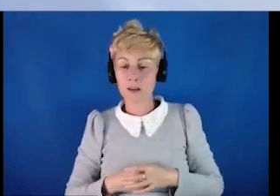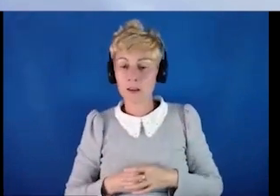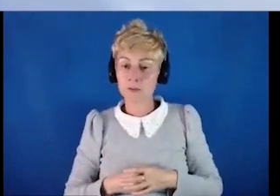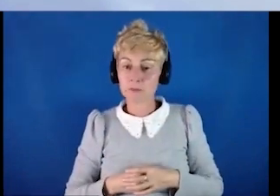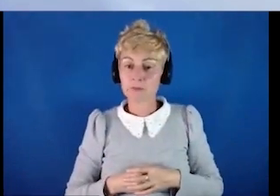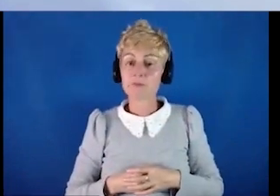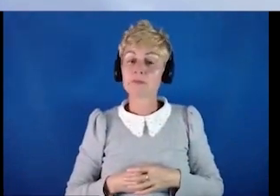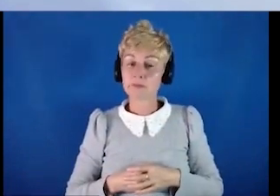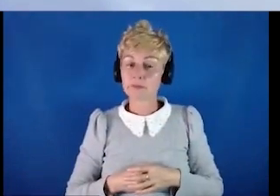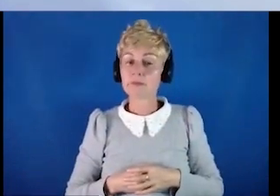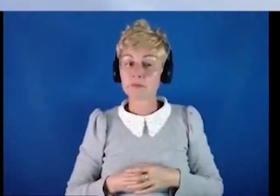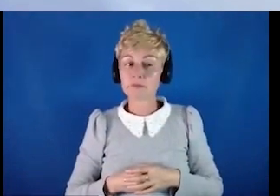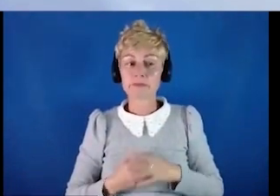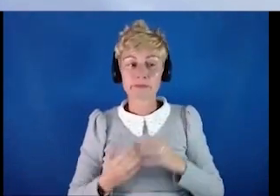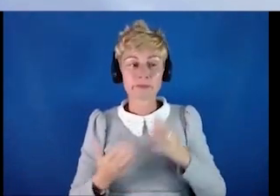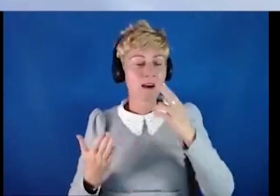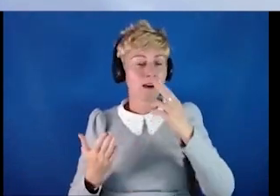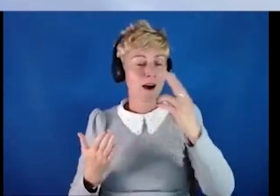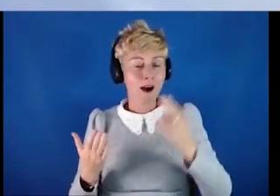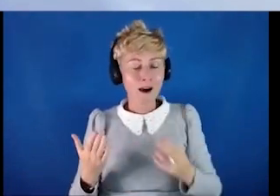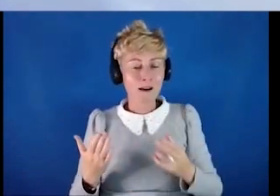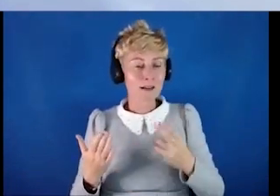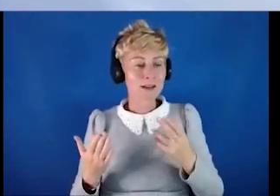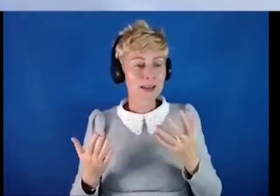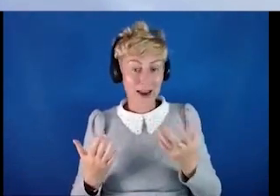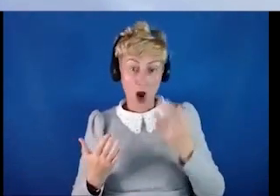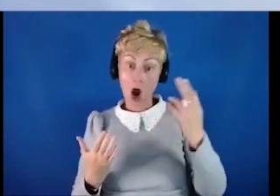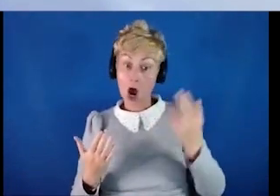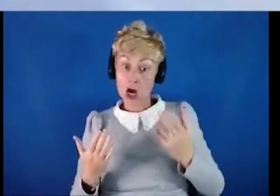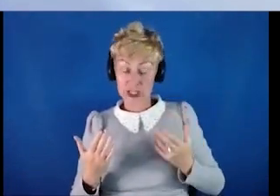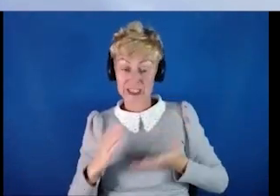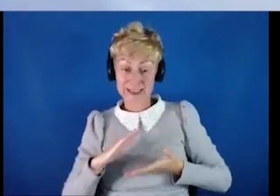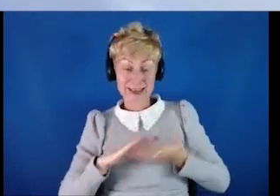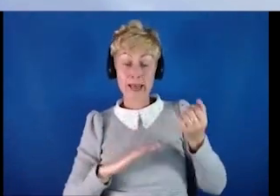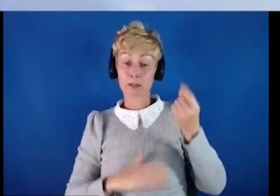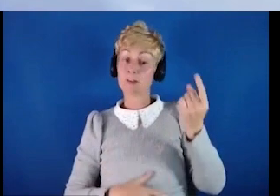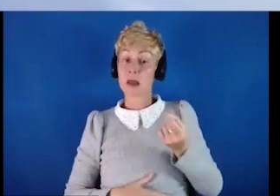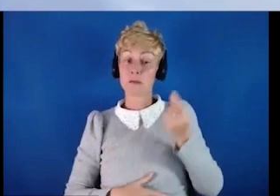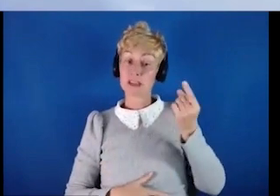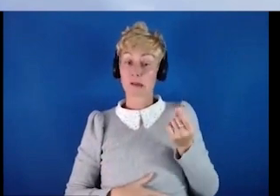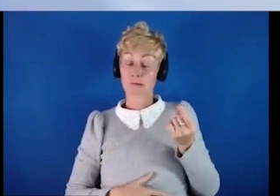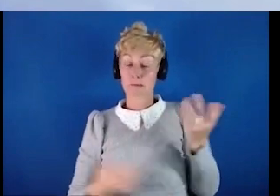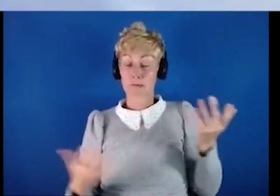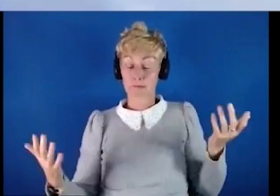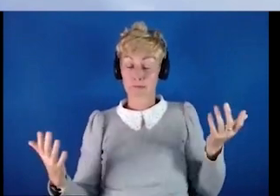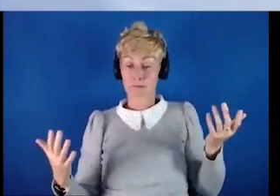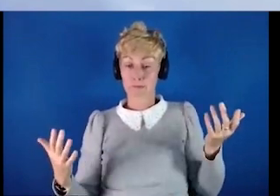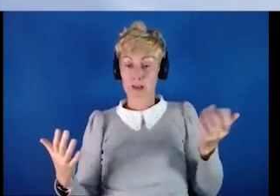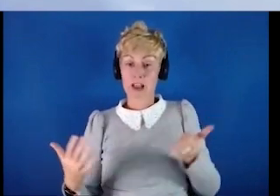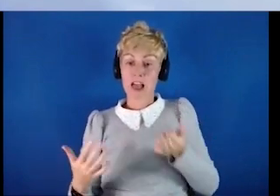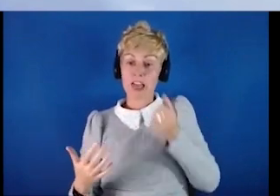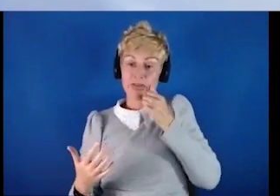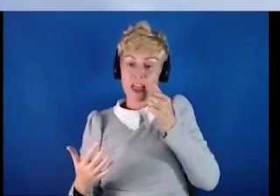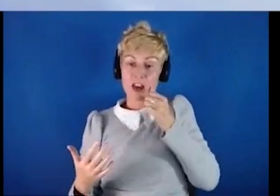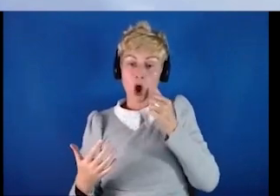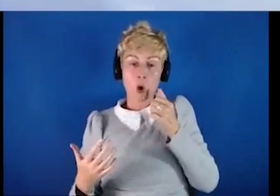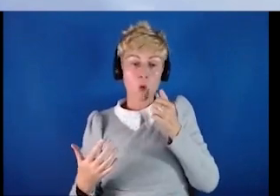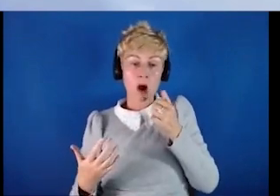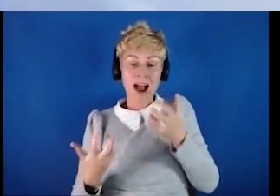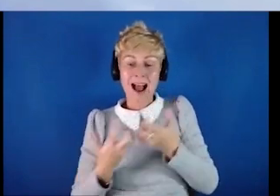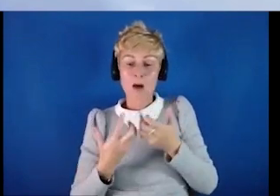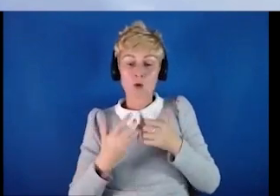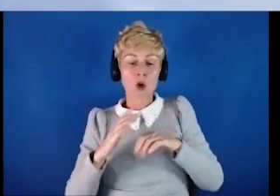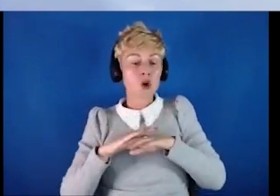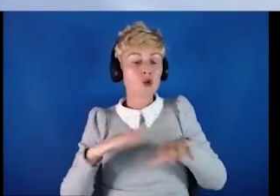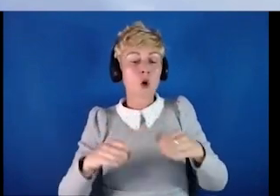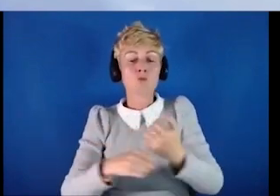there's something about art that artists are quite skilled at kind of not producing knowledge